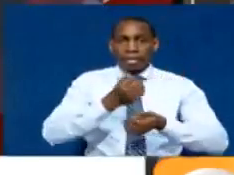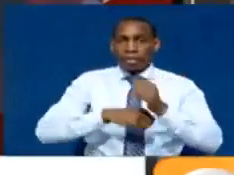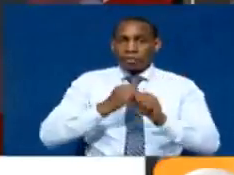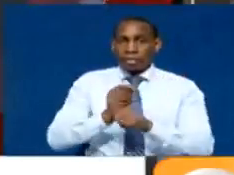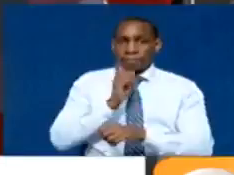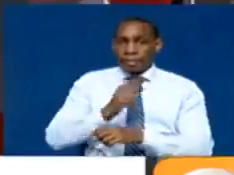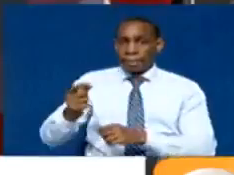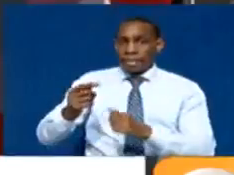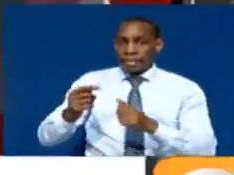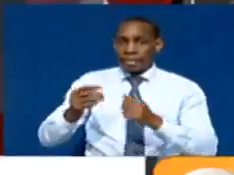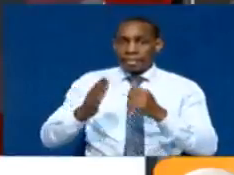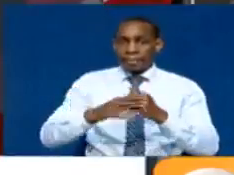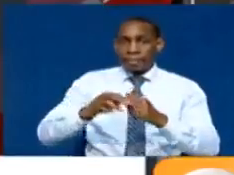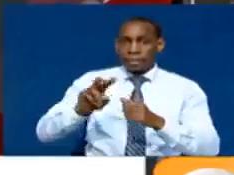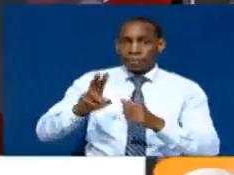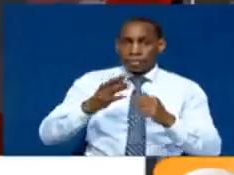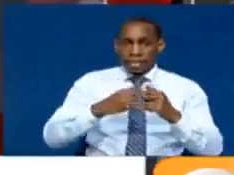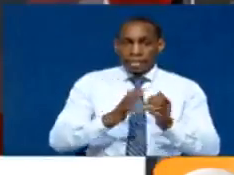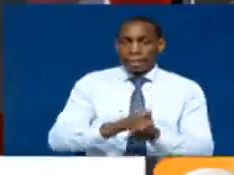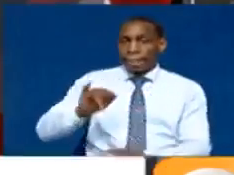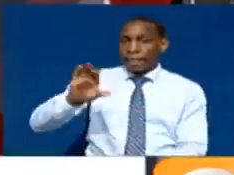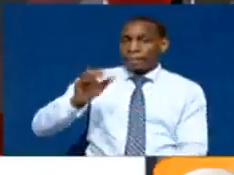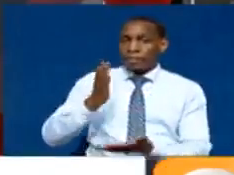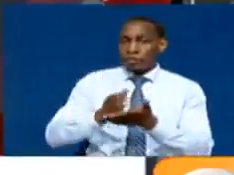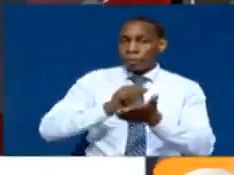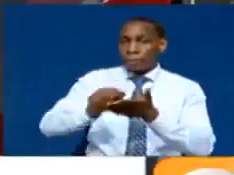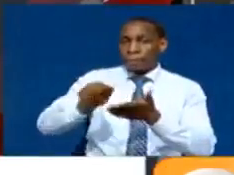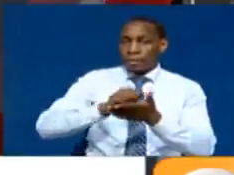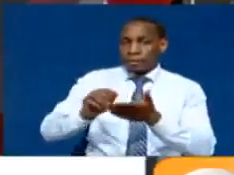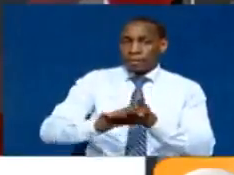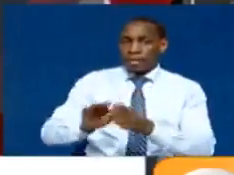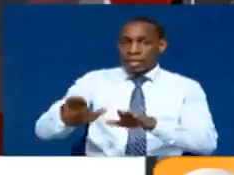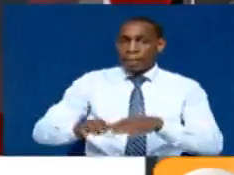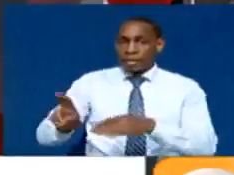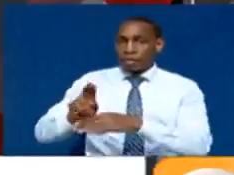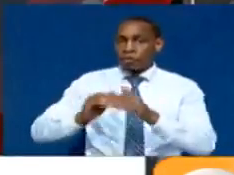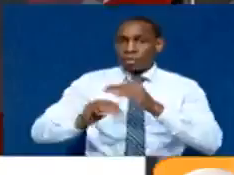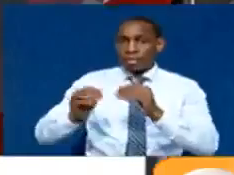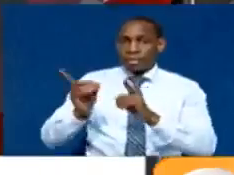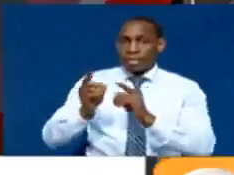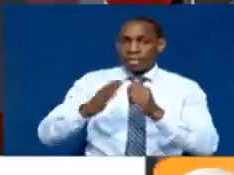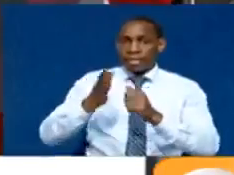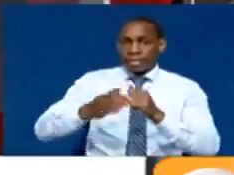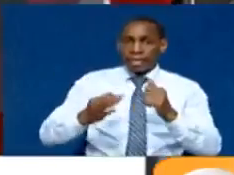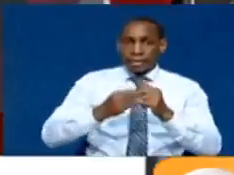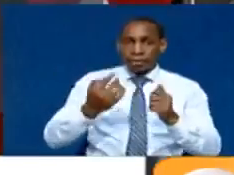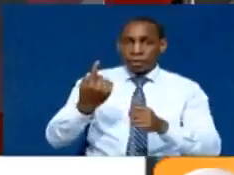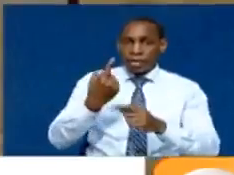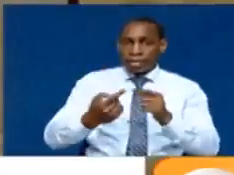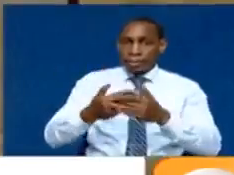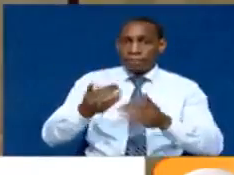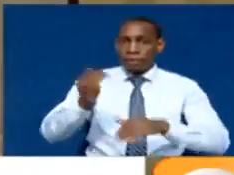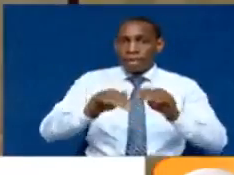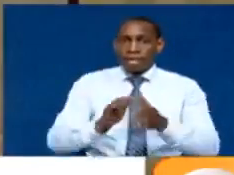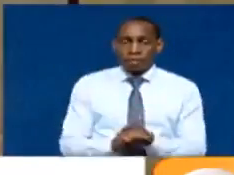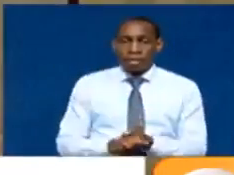on September 28th. Despite IEBC having published the campaign spending limits on the 9th of August, a year to next year's